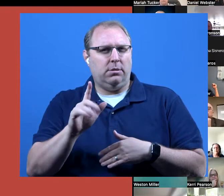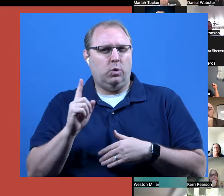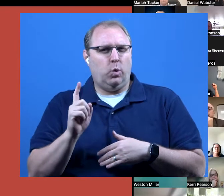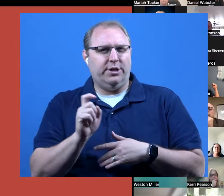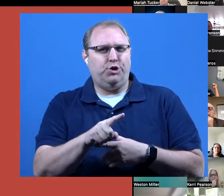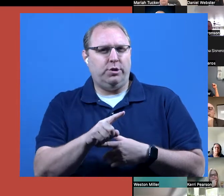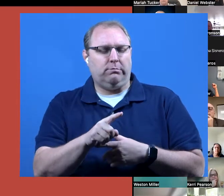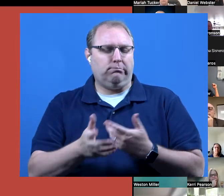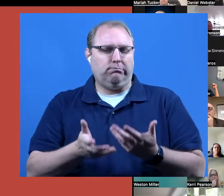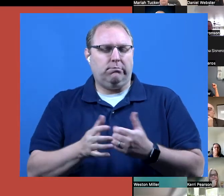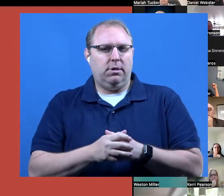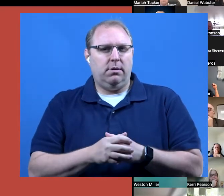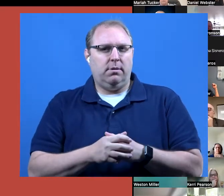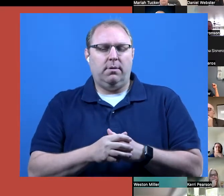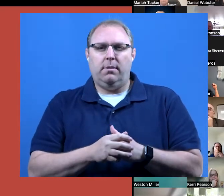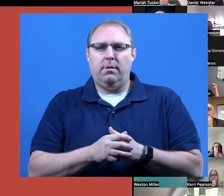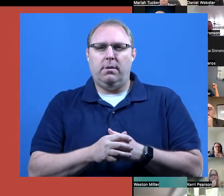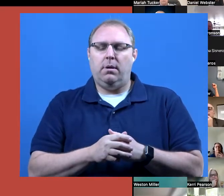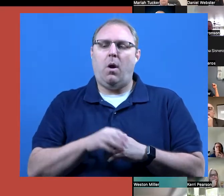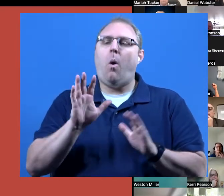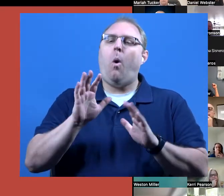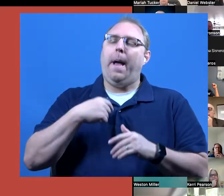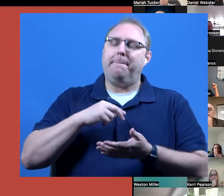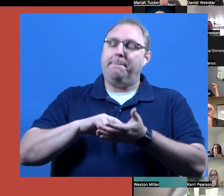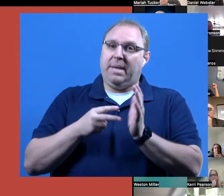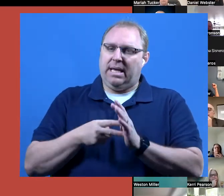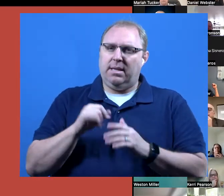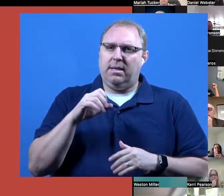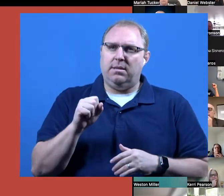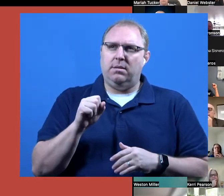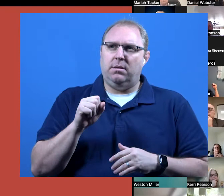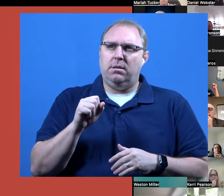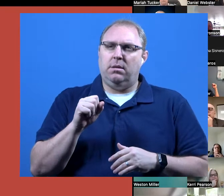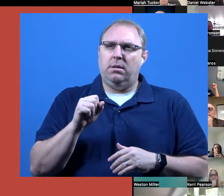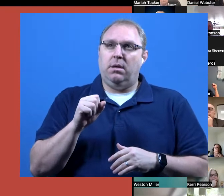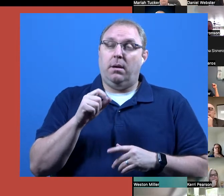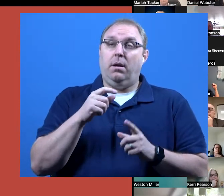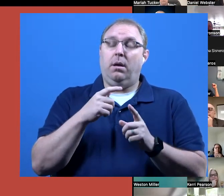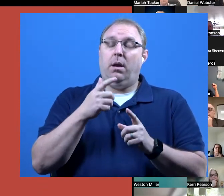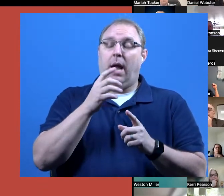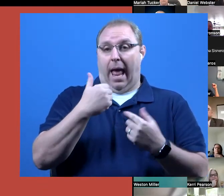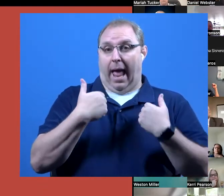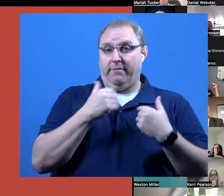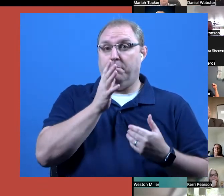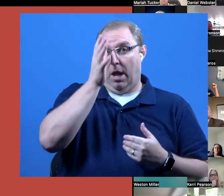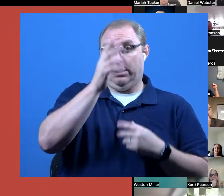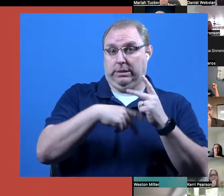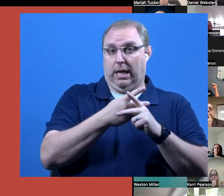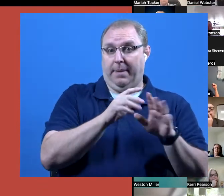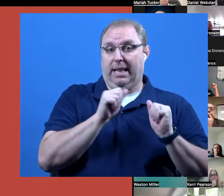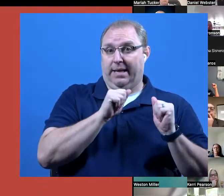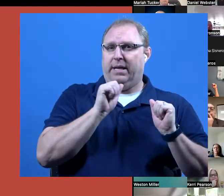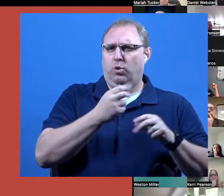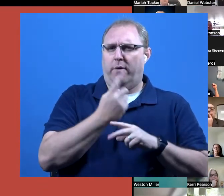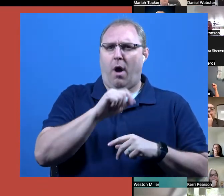the parental leave, like, can you use it for other situations regarding like childcare for like any of your children, or does it have to be a